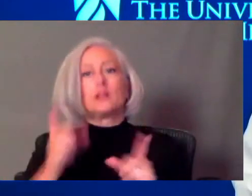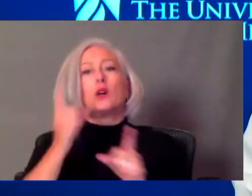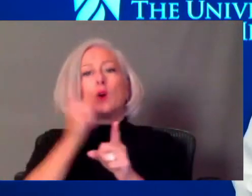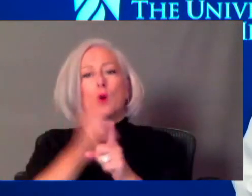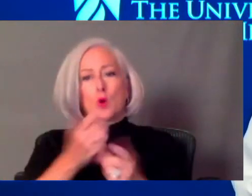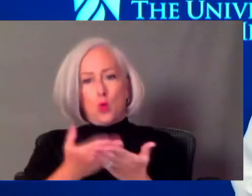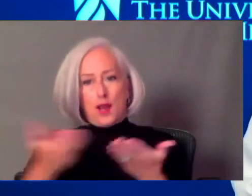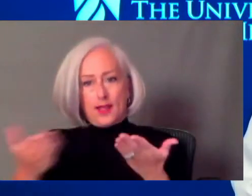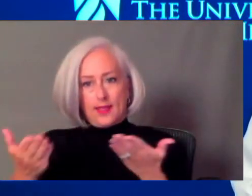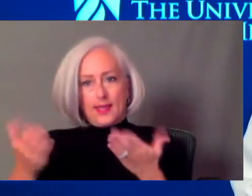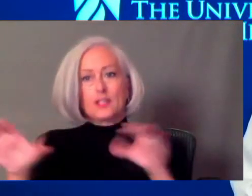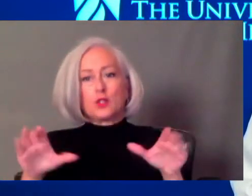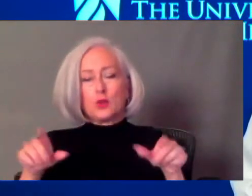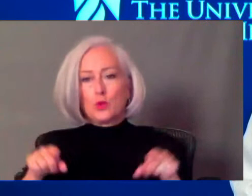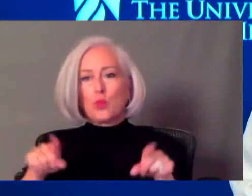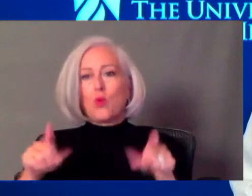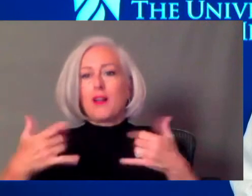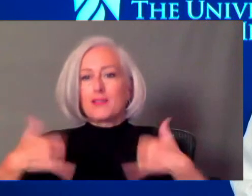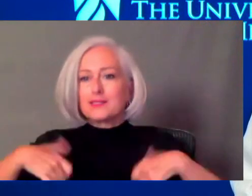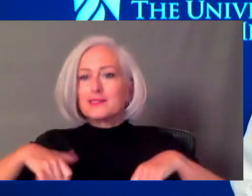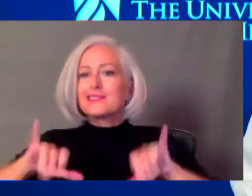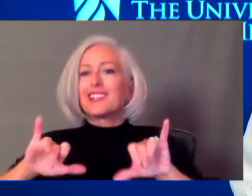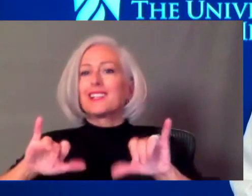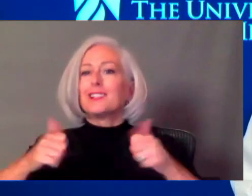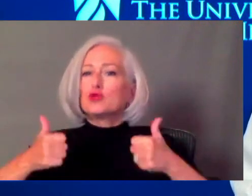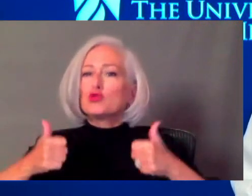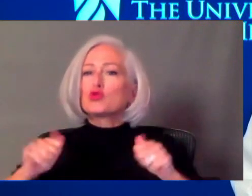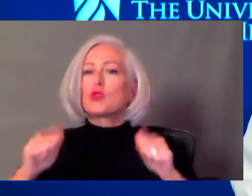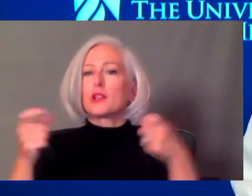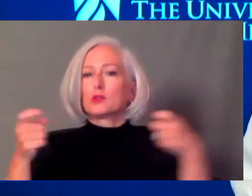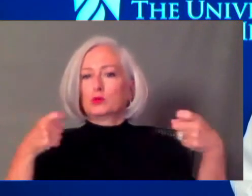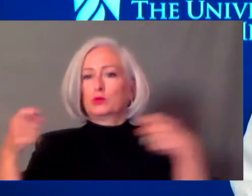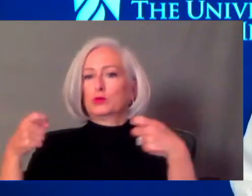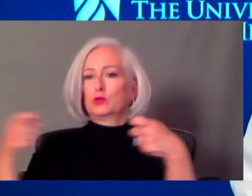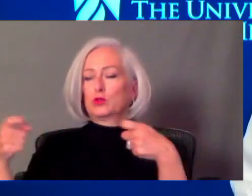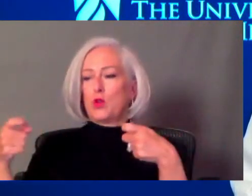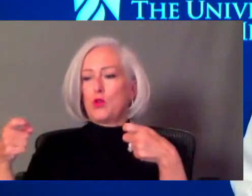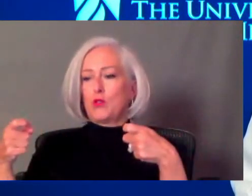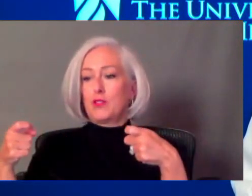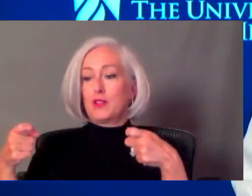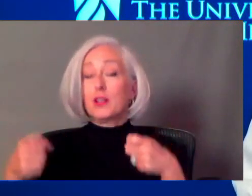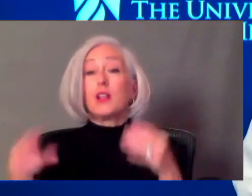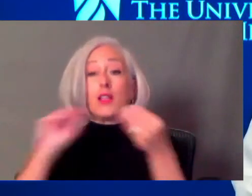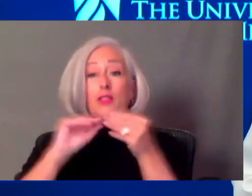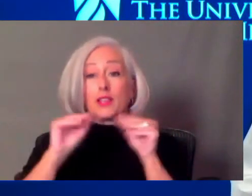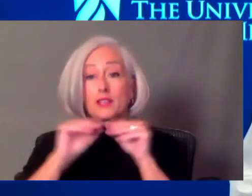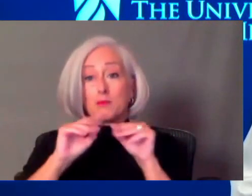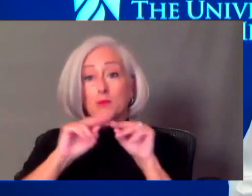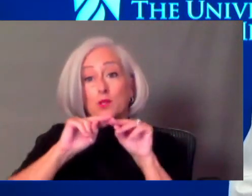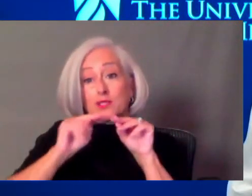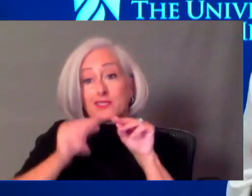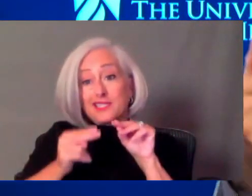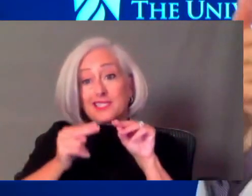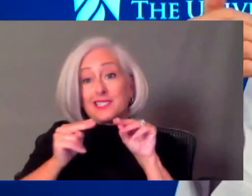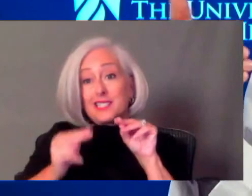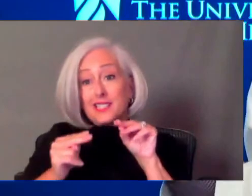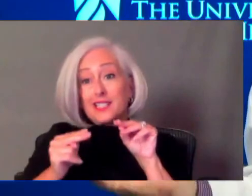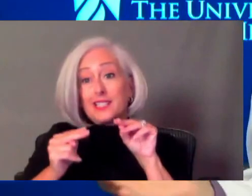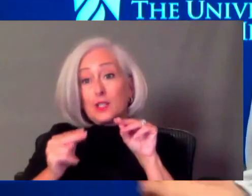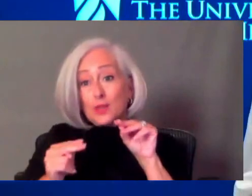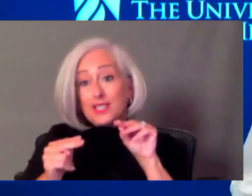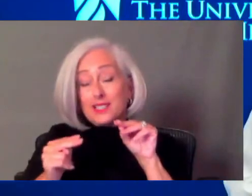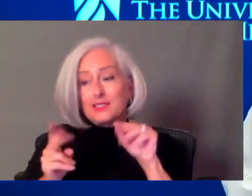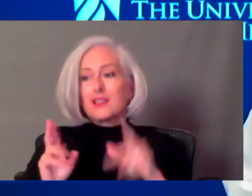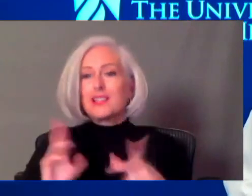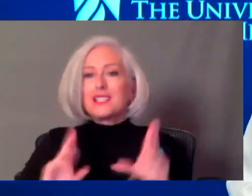an example of that. So when we launched the monoclonal antibody study here against COVID almost a year ago, Amber was